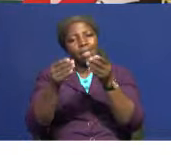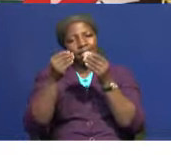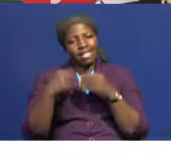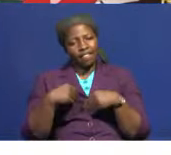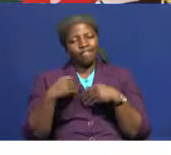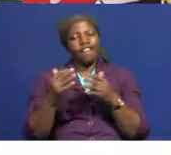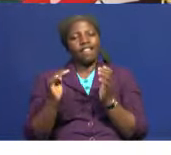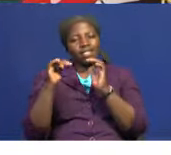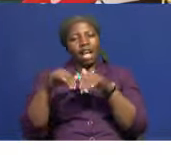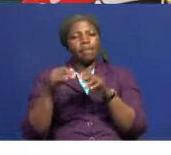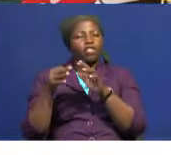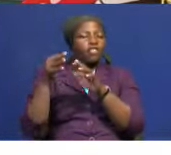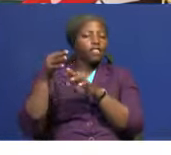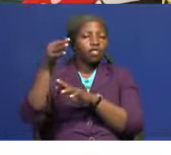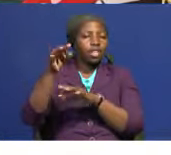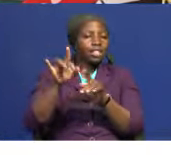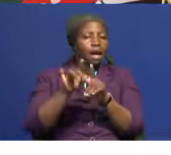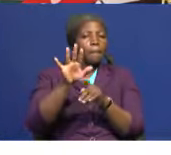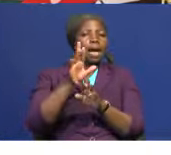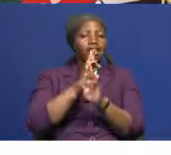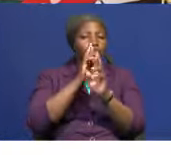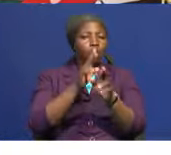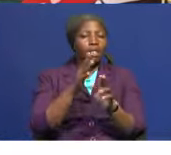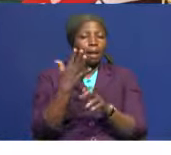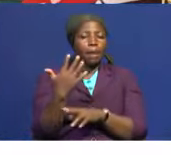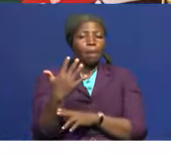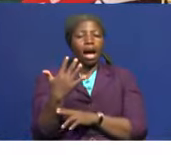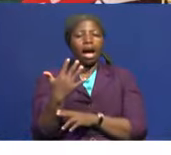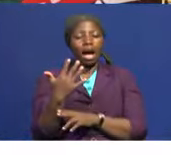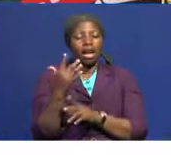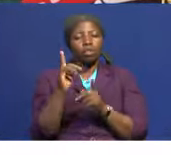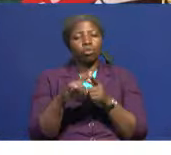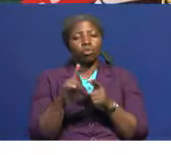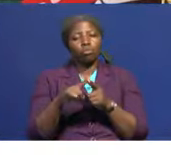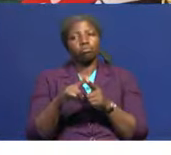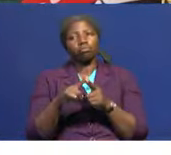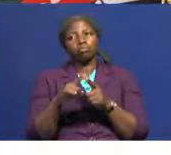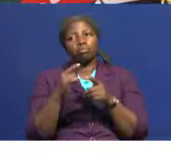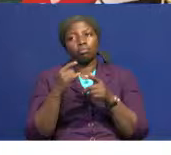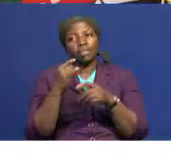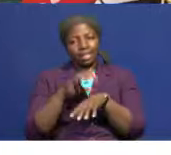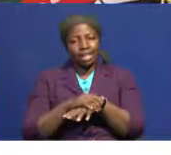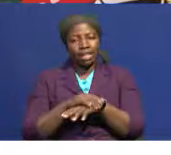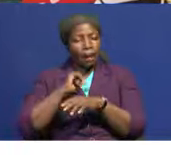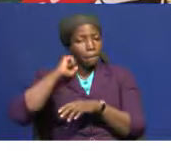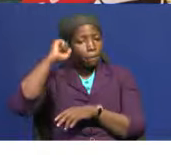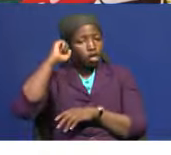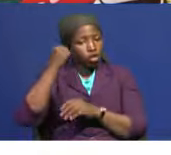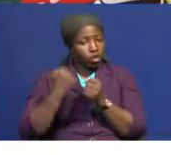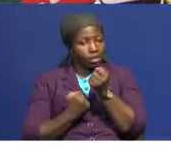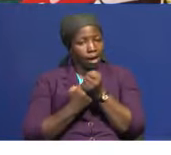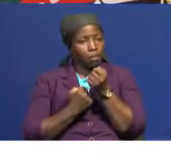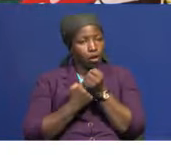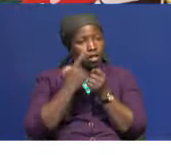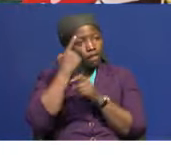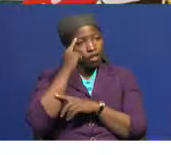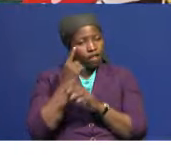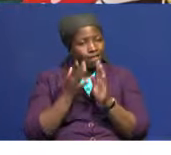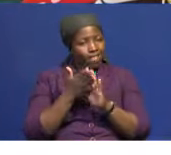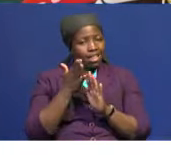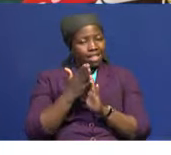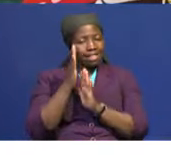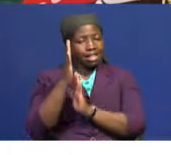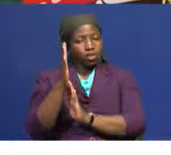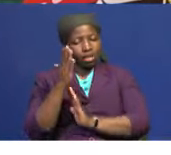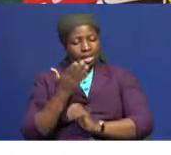its outcome document, the Pact of the Future, to galvanize political support for an expeditious Security